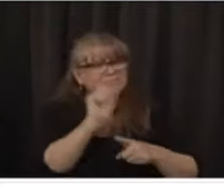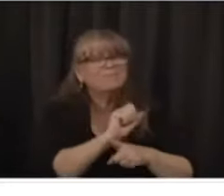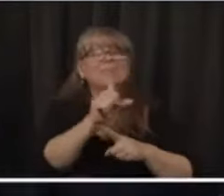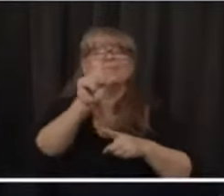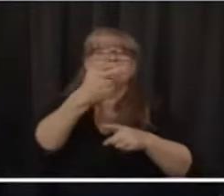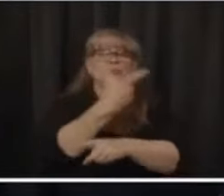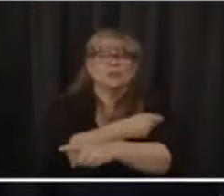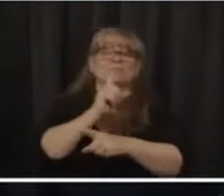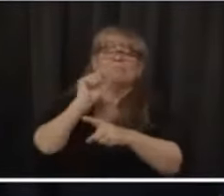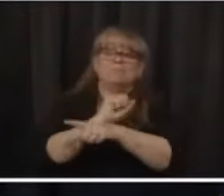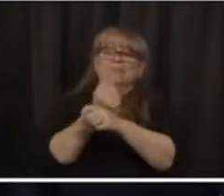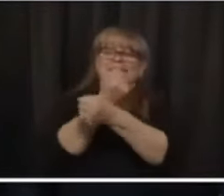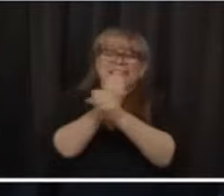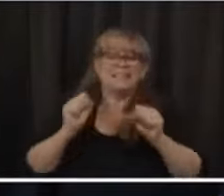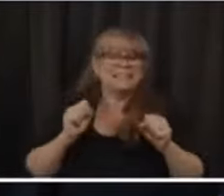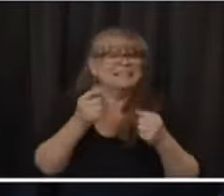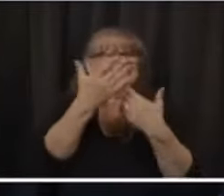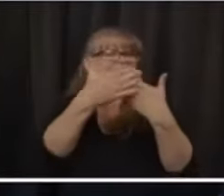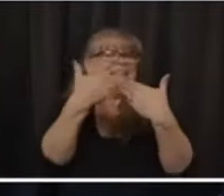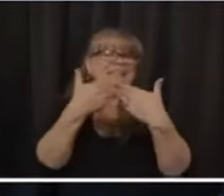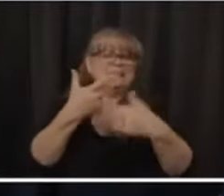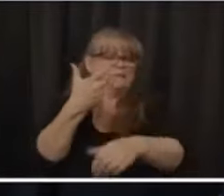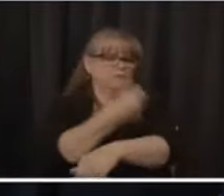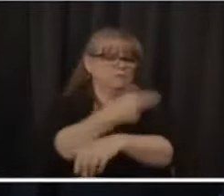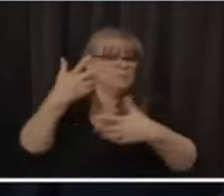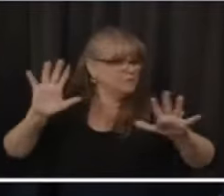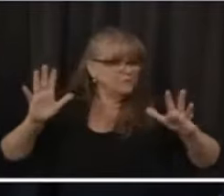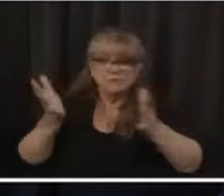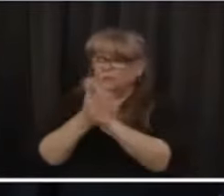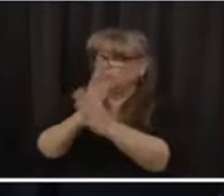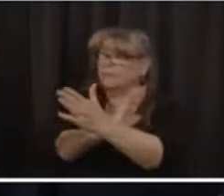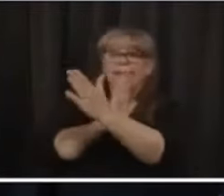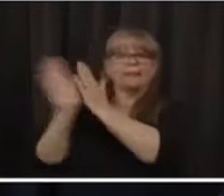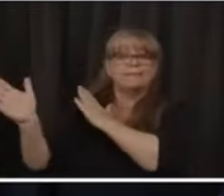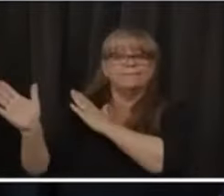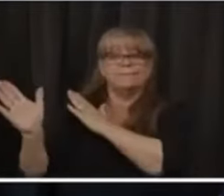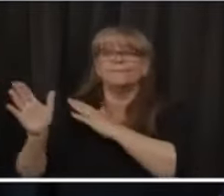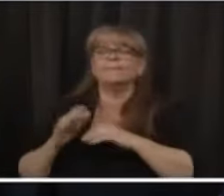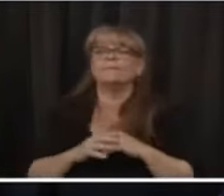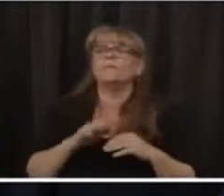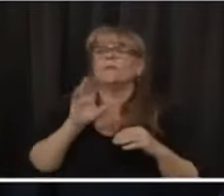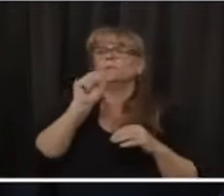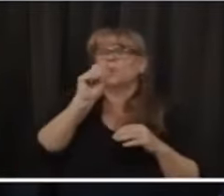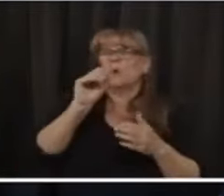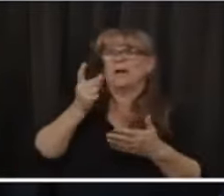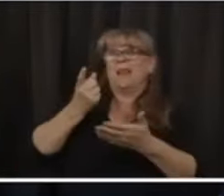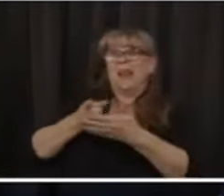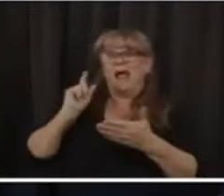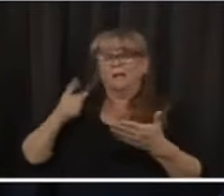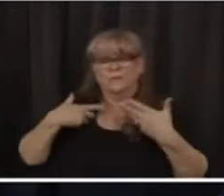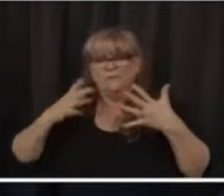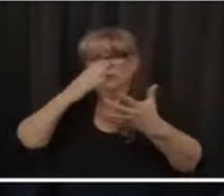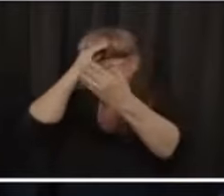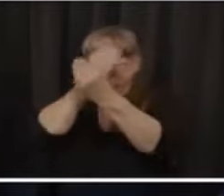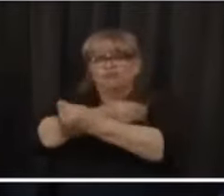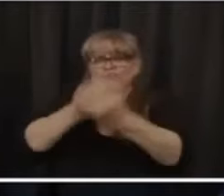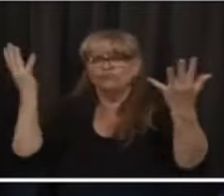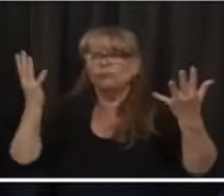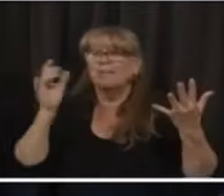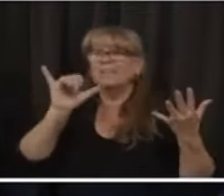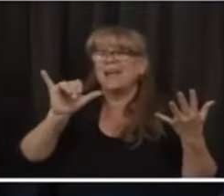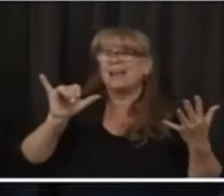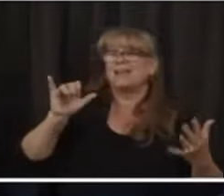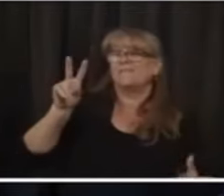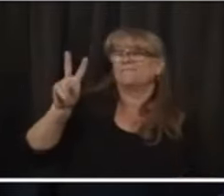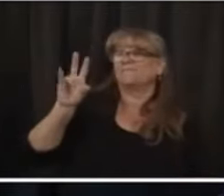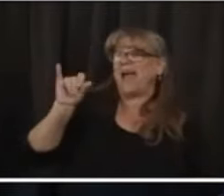and easy to be done. Last week, I announced that 4 of our Vaccines for All community vaccination site